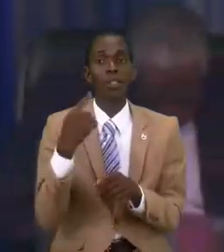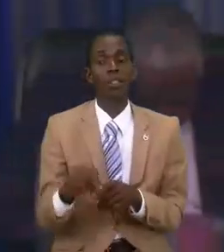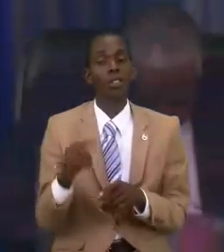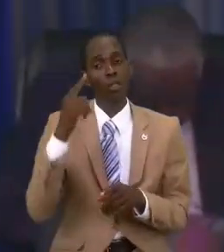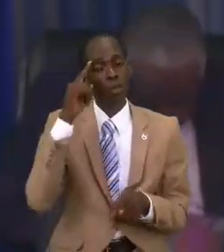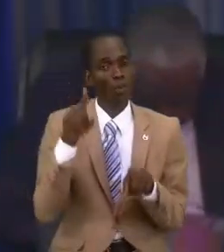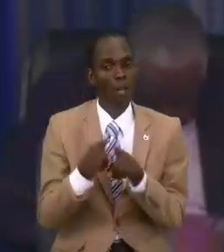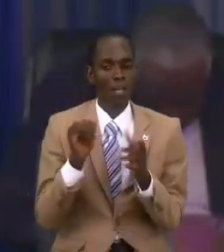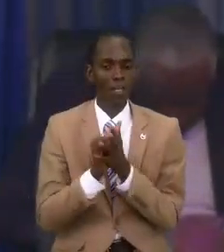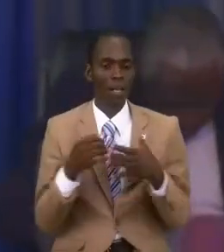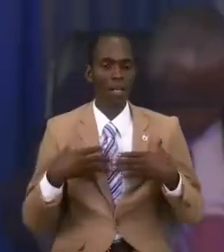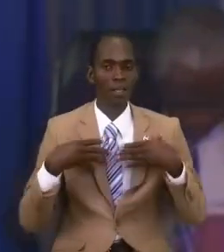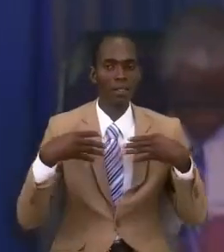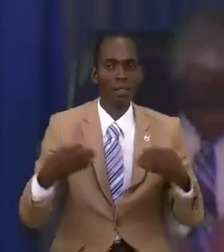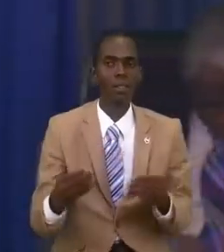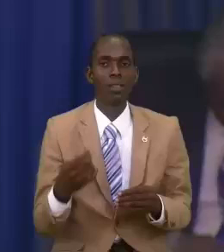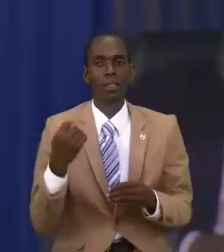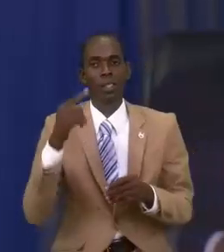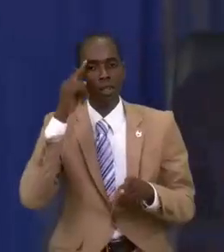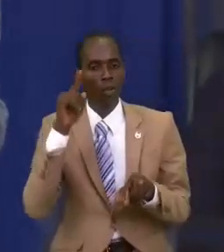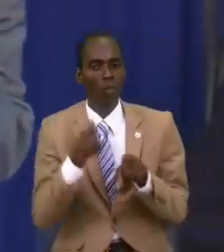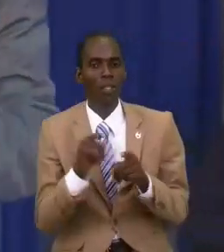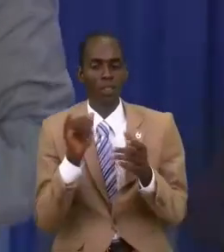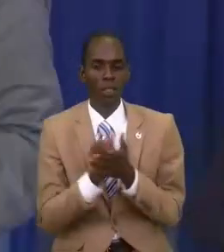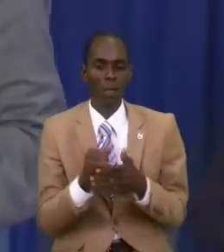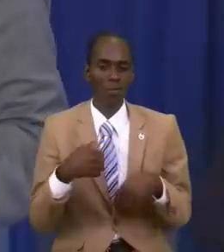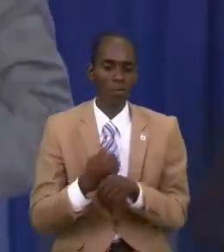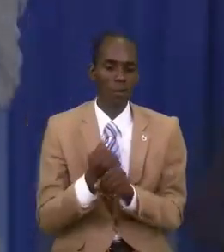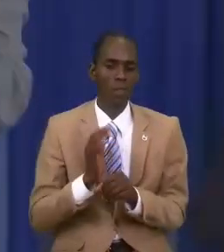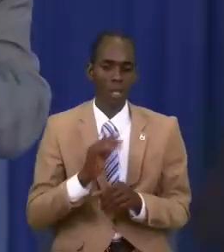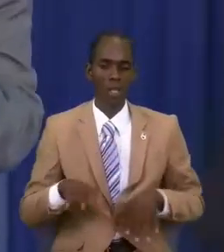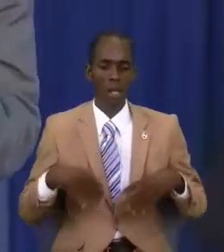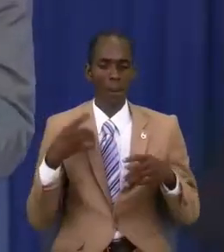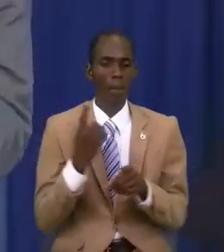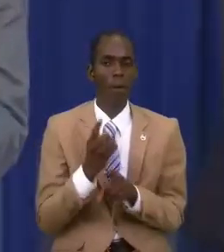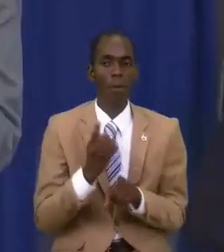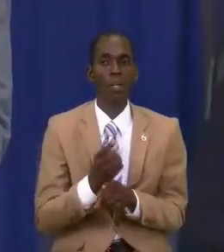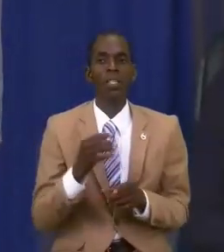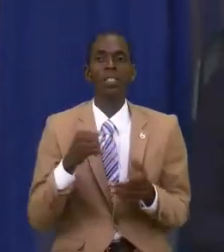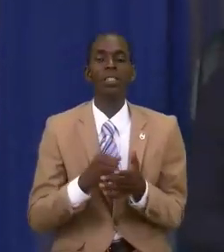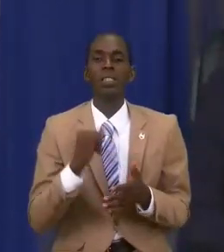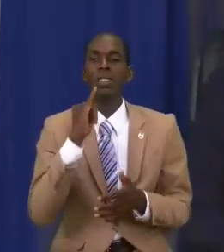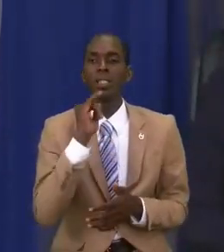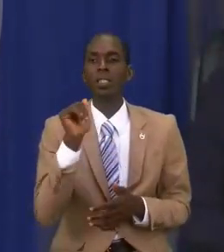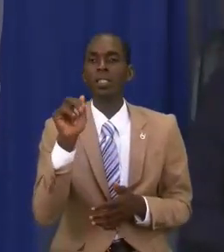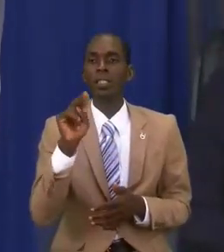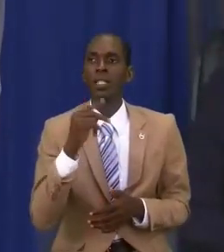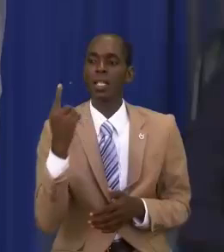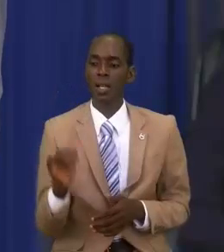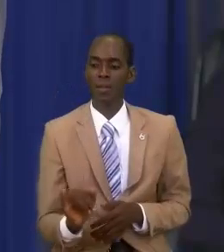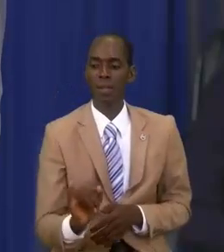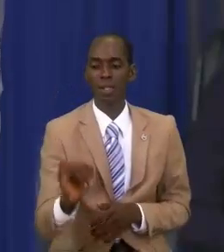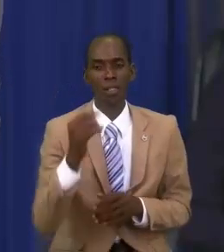straightens us up is an everlasting covenant. And it didn't end the year